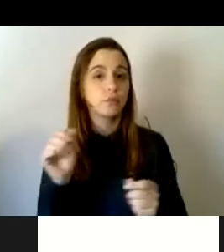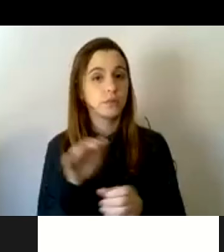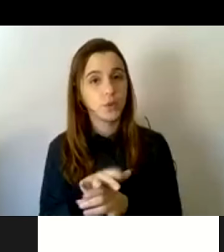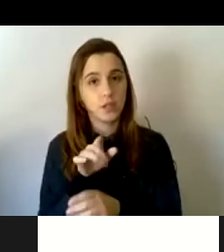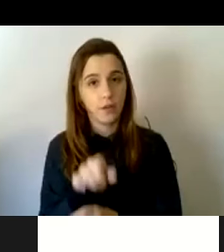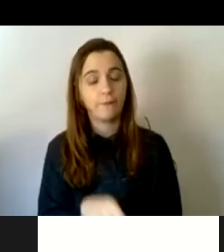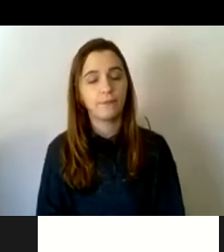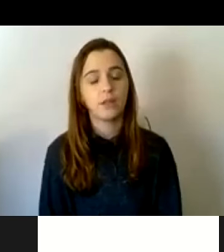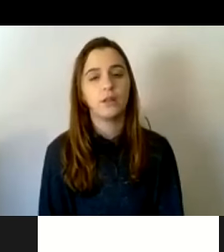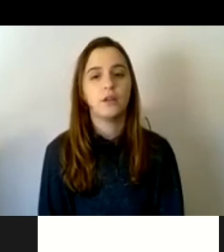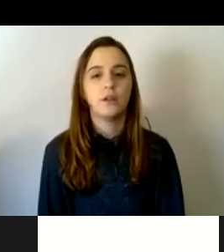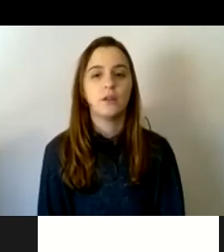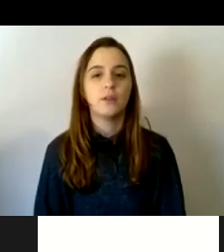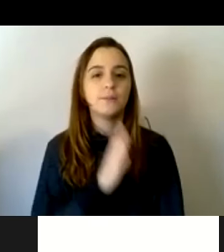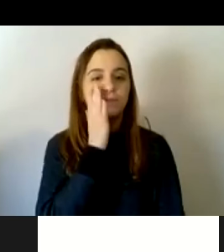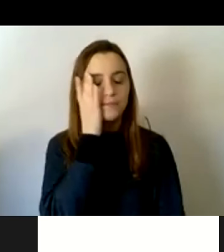Thank you so much.